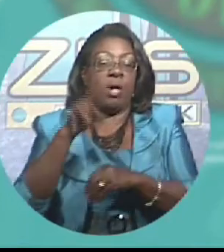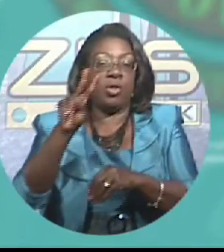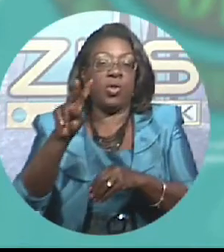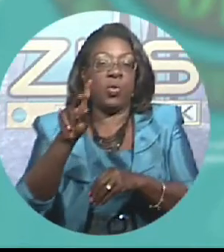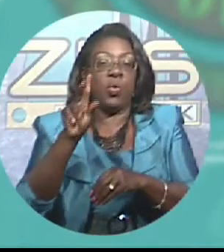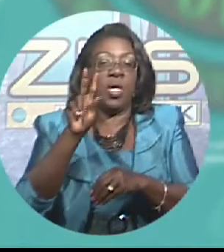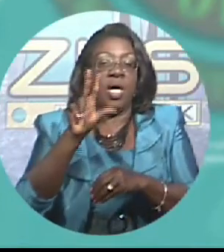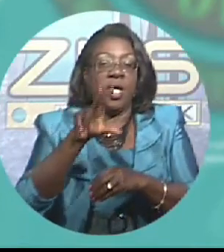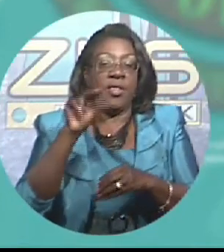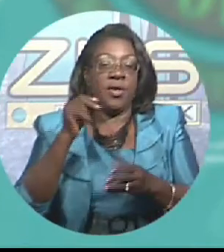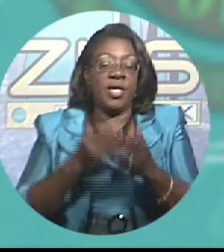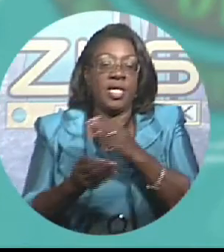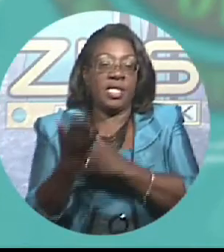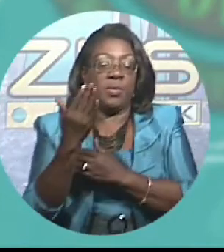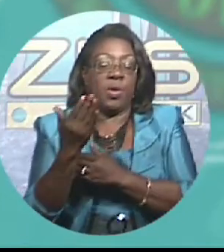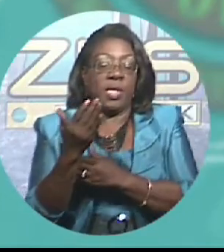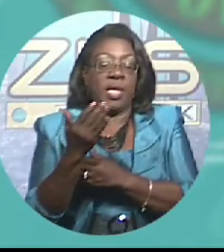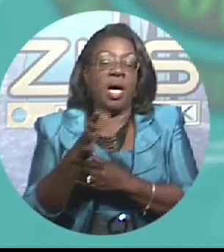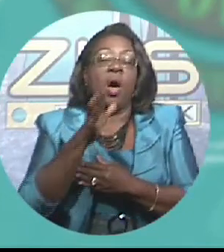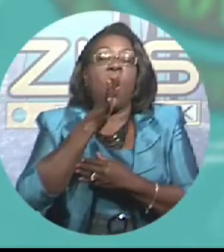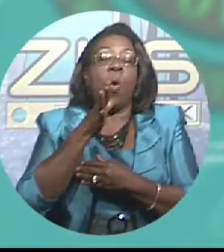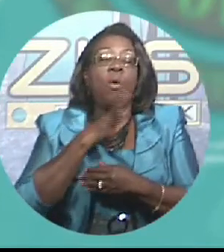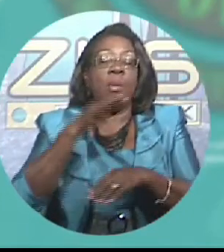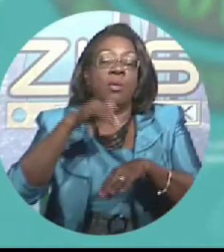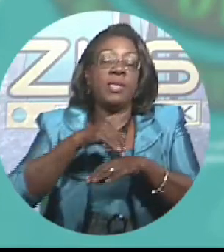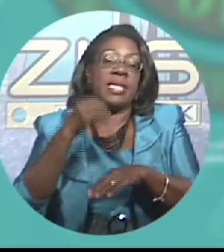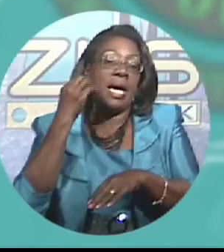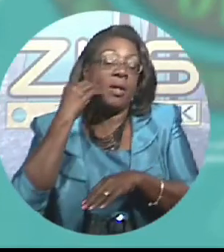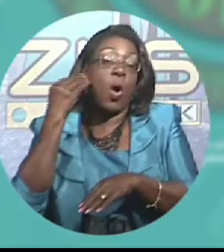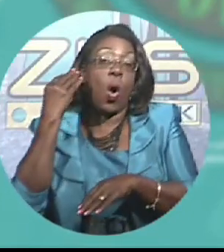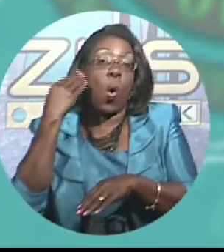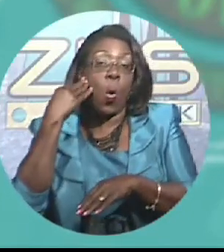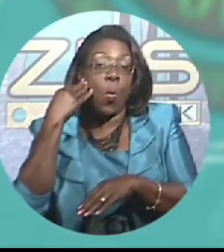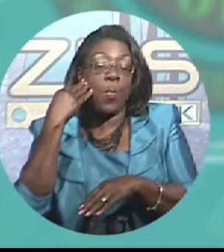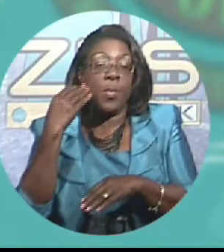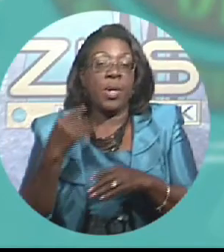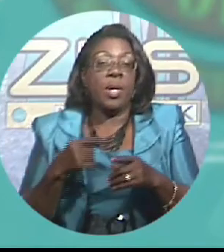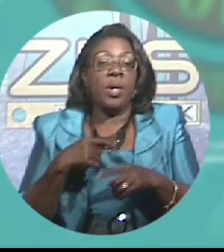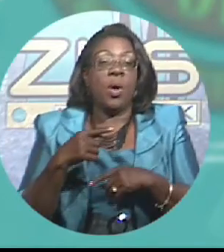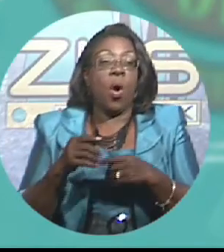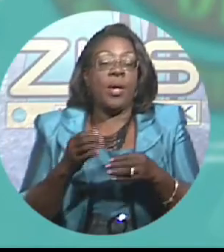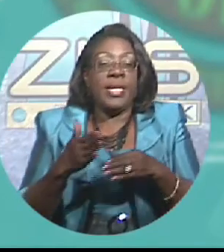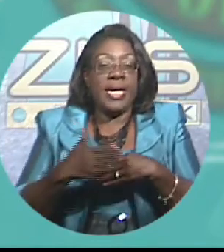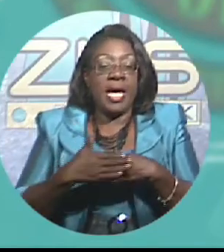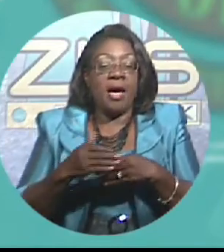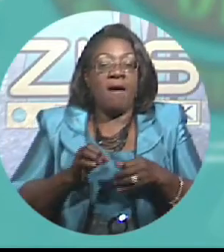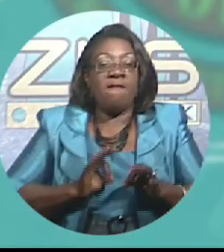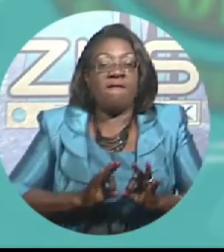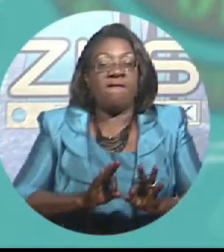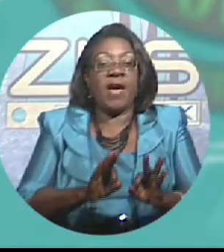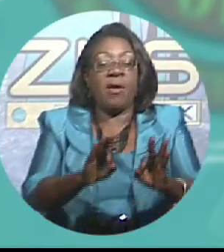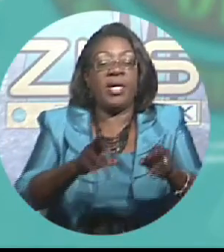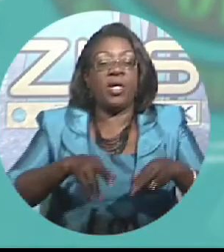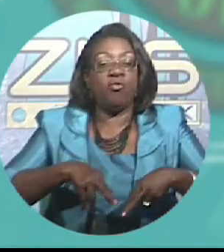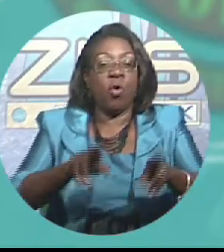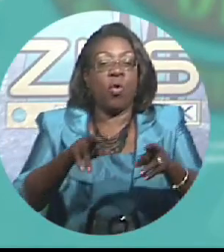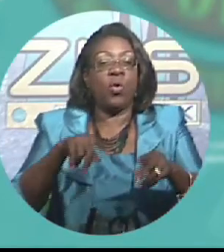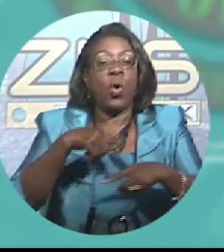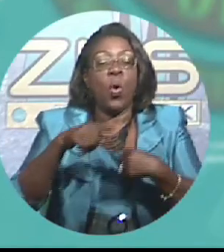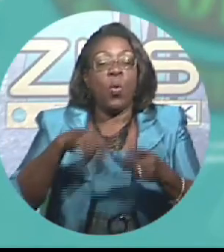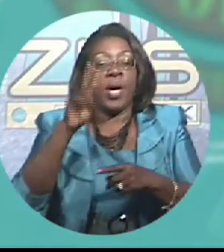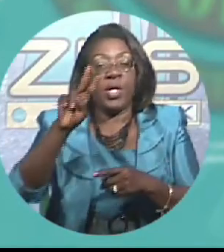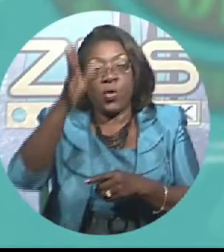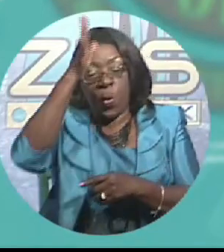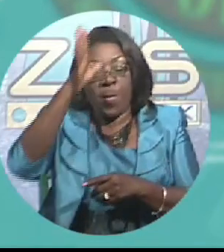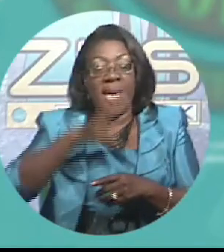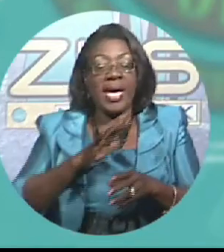morning. In the first incident, we're told a woman was at her Marigold Farms home off Farrington Road when three men armed with a handgun forced